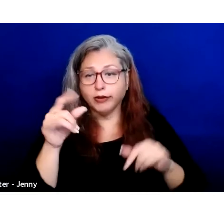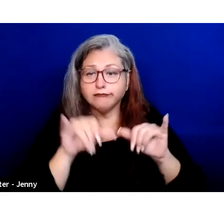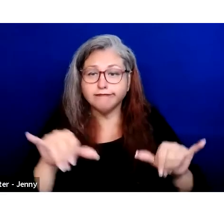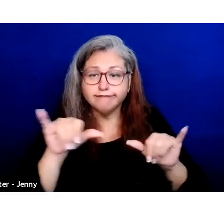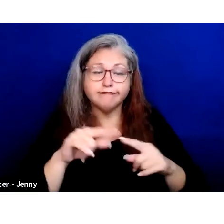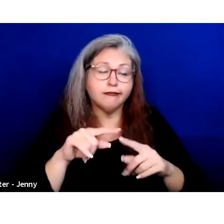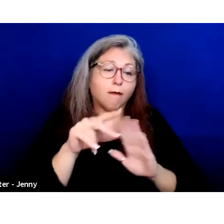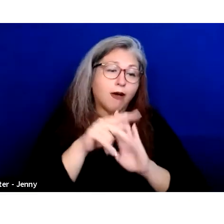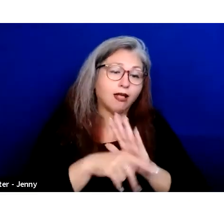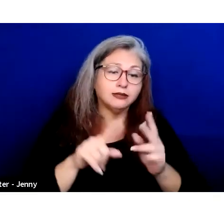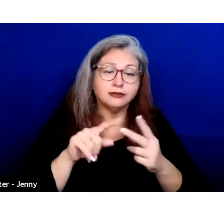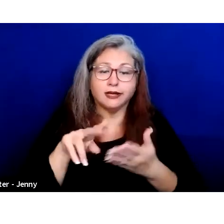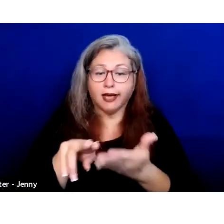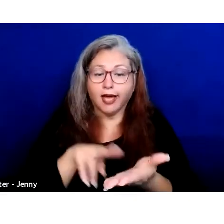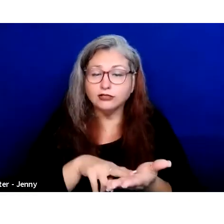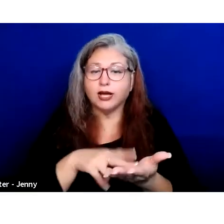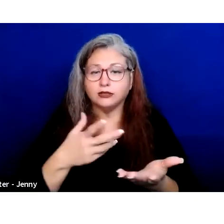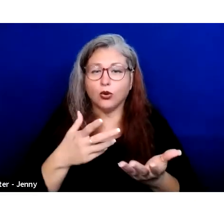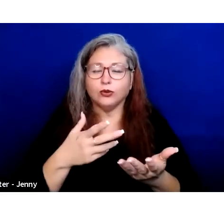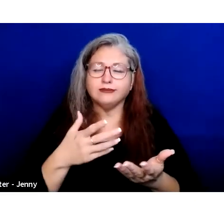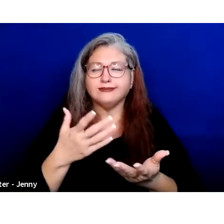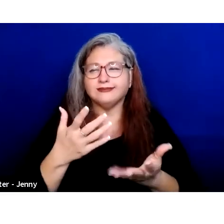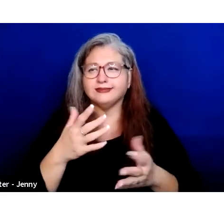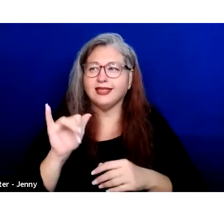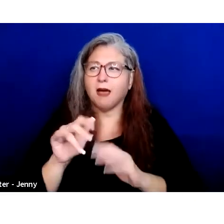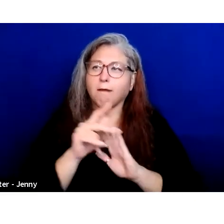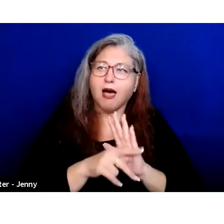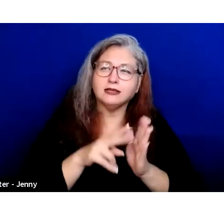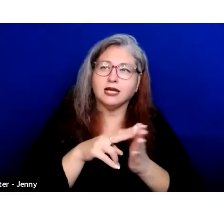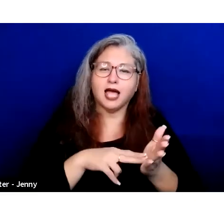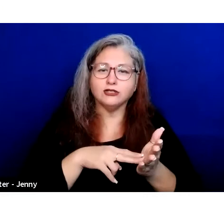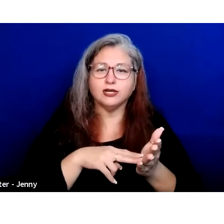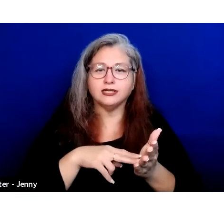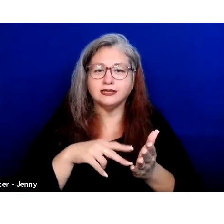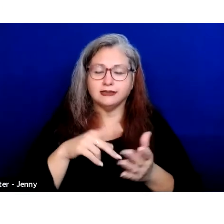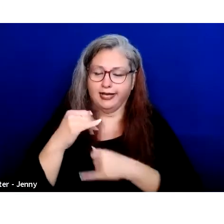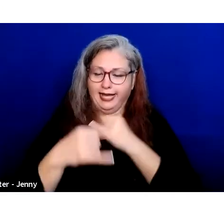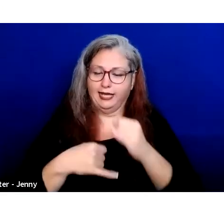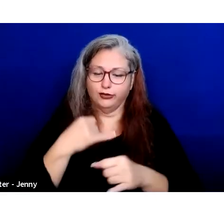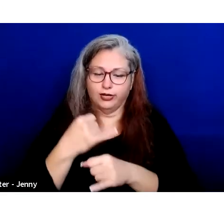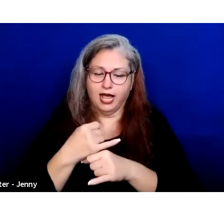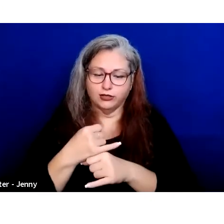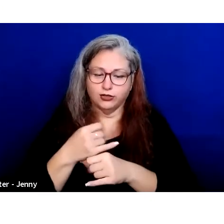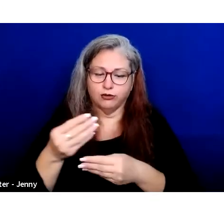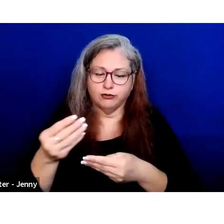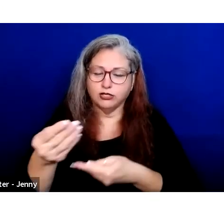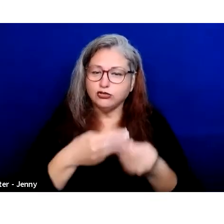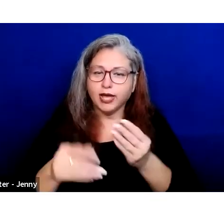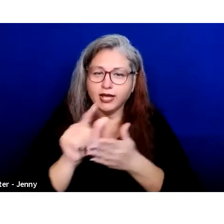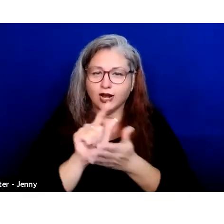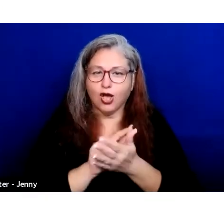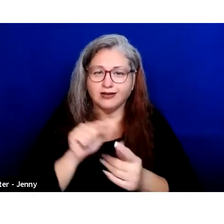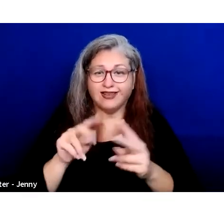policies, in contracts, right? And so in some ways, policies and contracts and international trade laws are